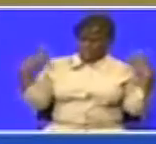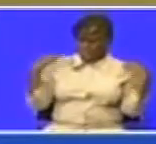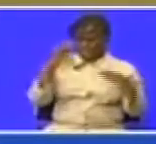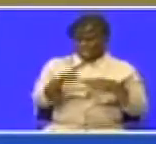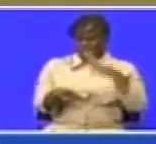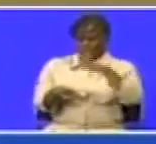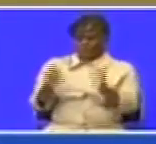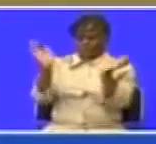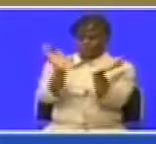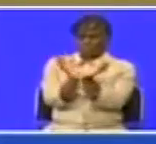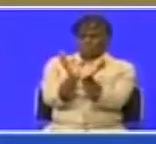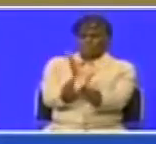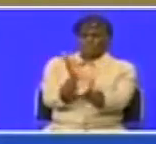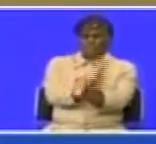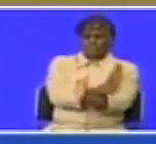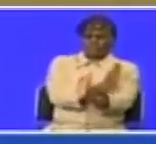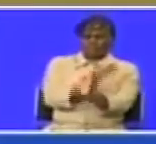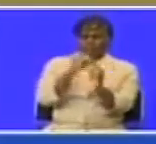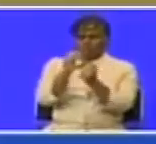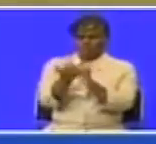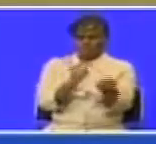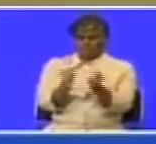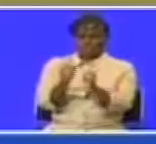National Stadium ahead of the championships.